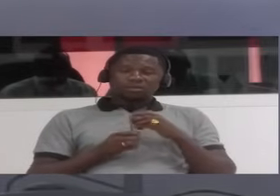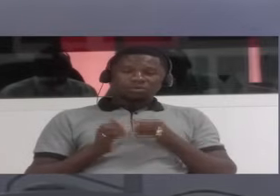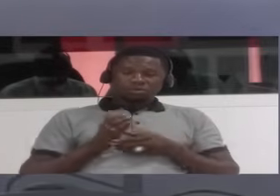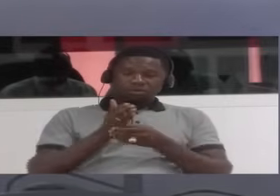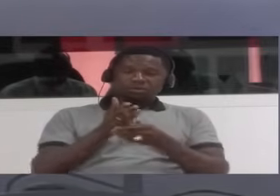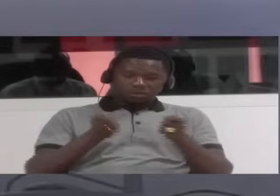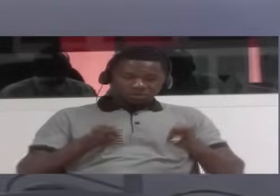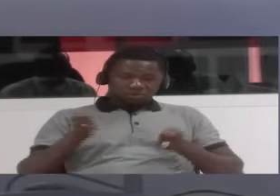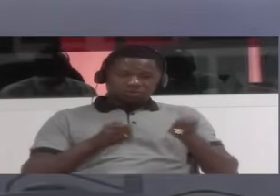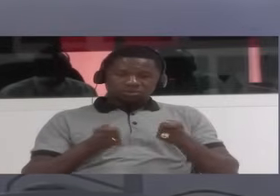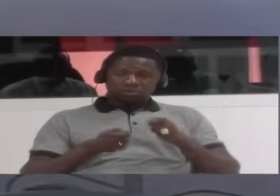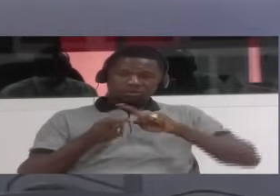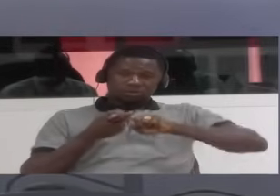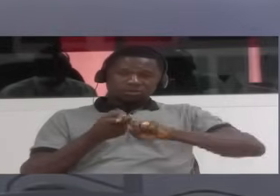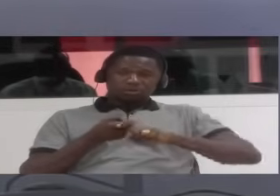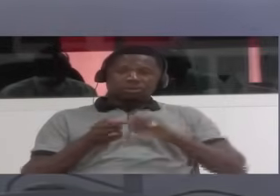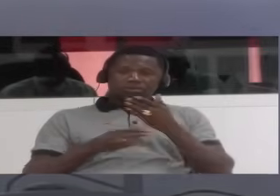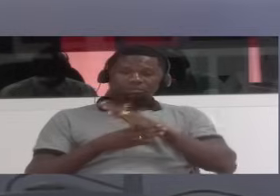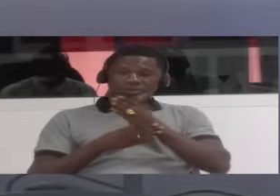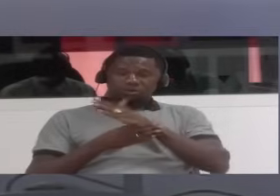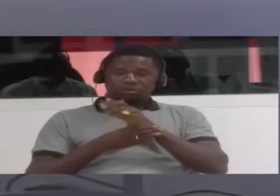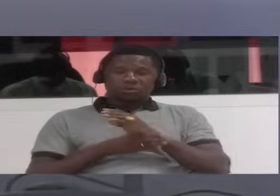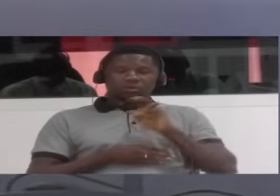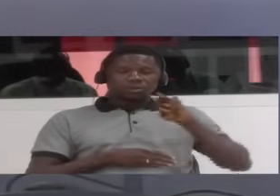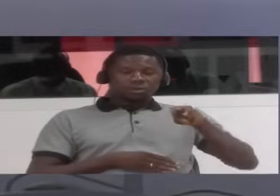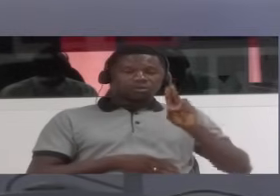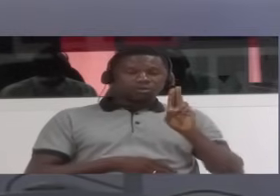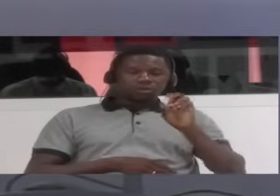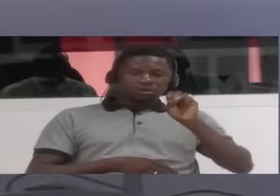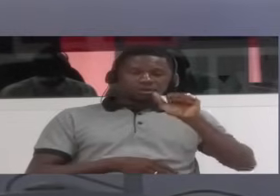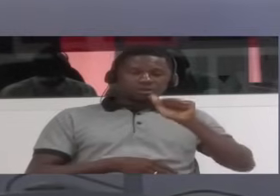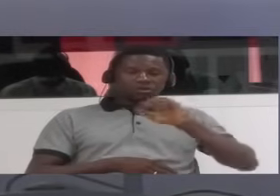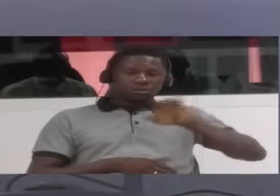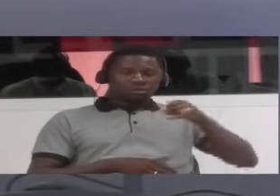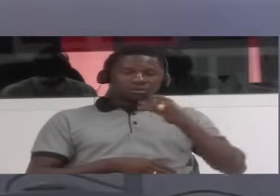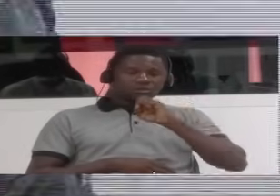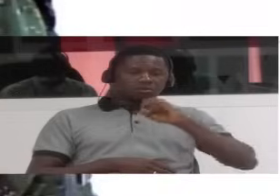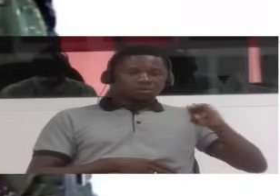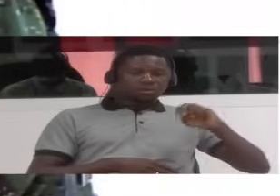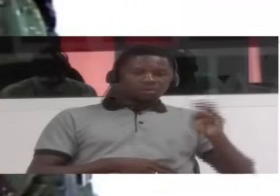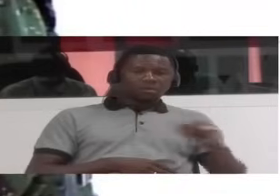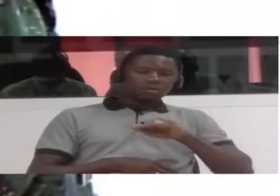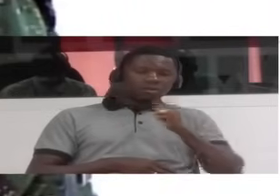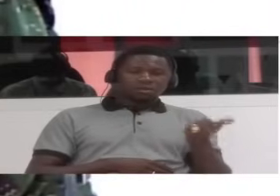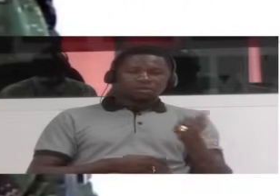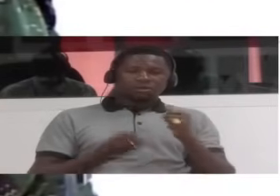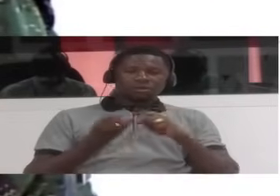control relationship, between Musa Jammeh and Tumbul Tamba?